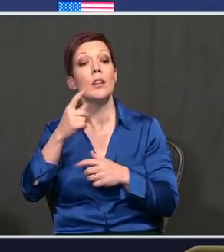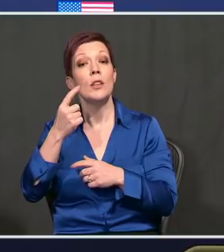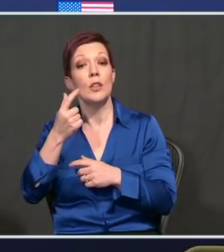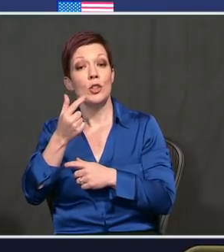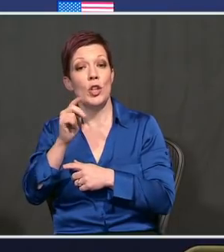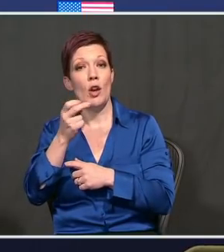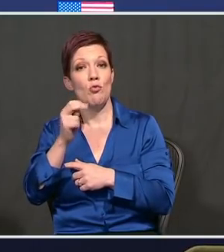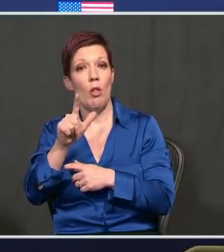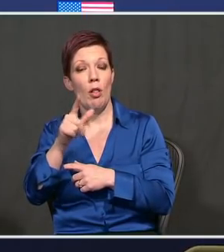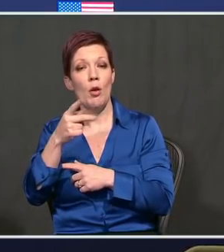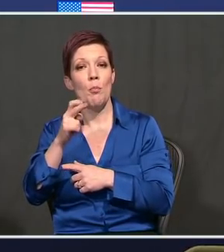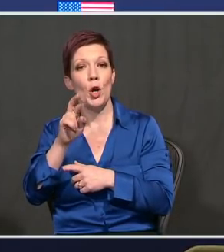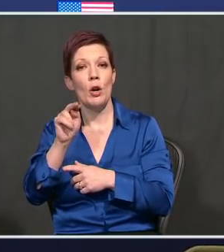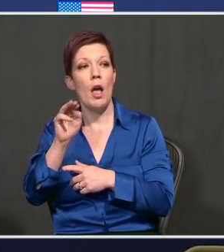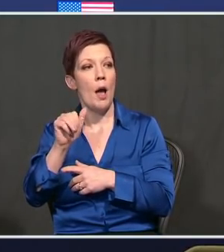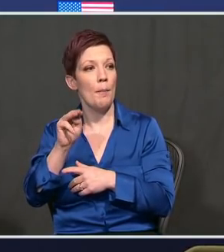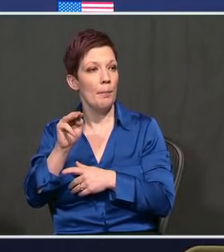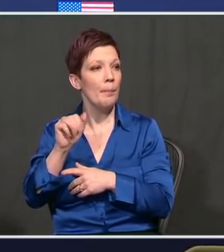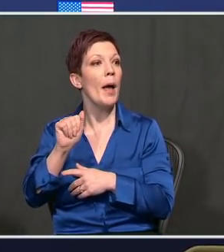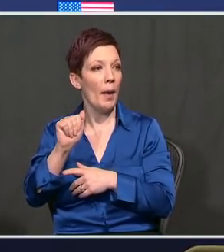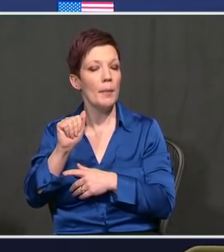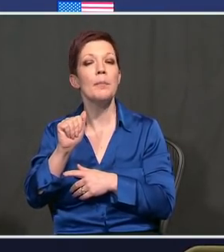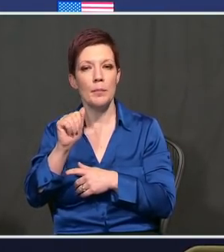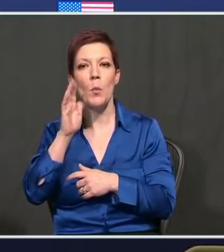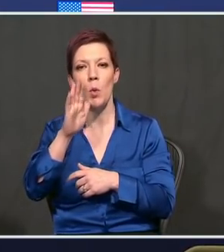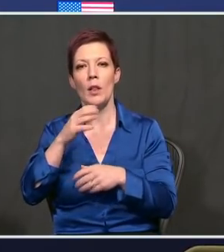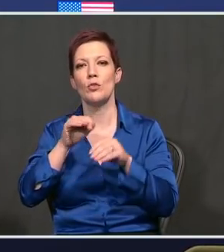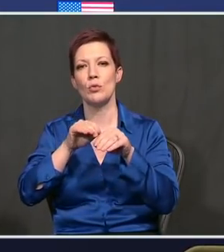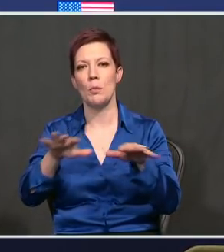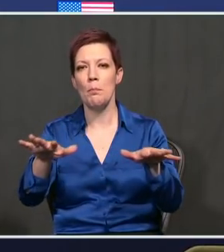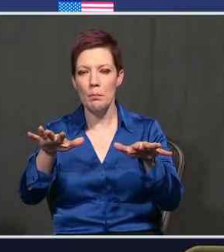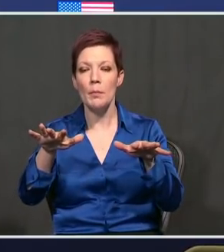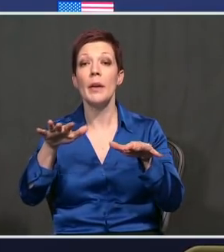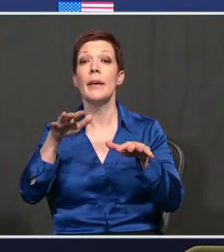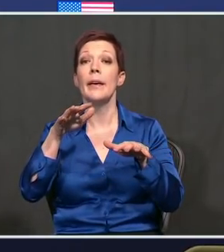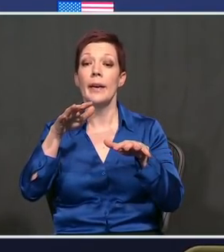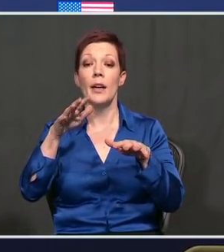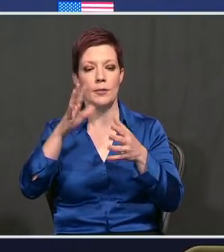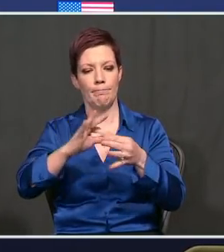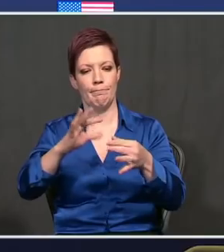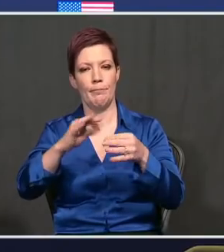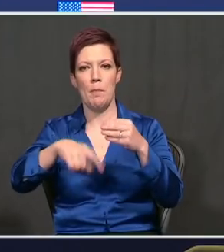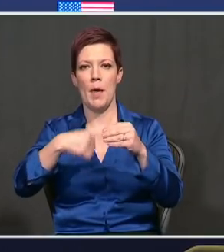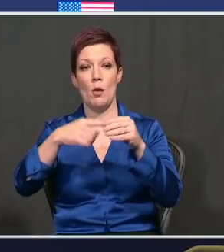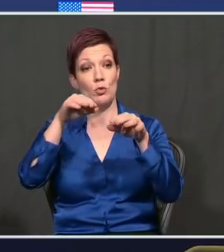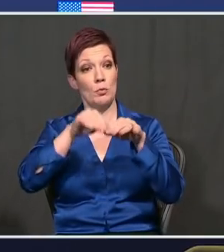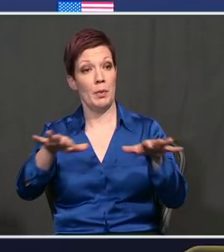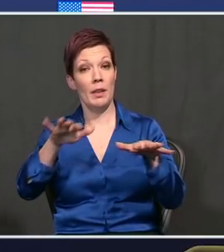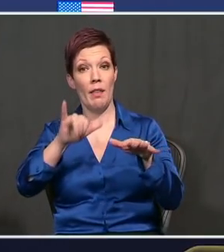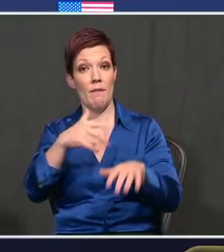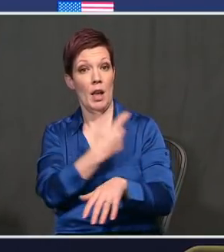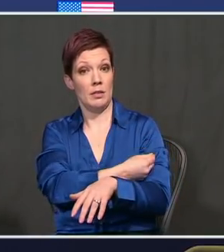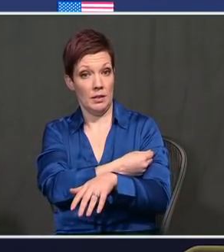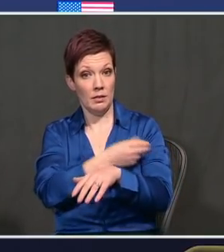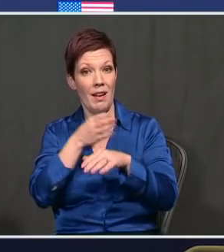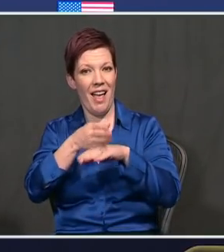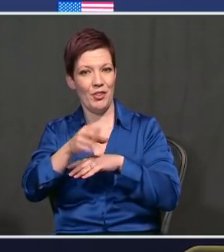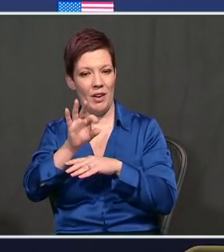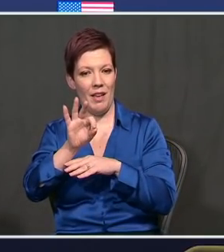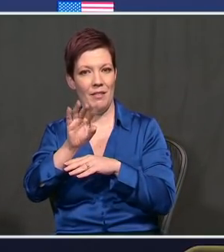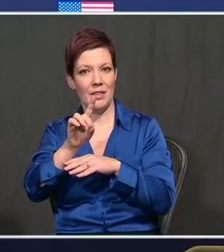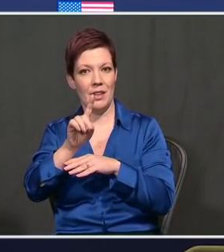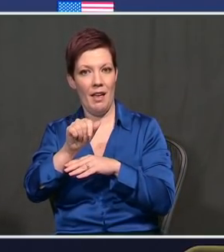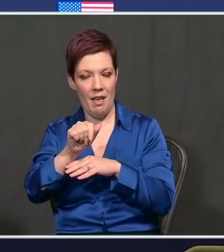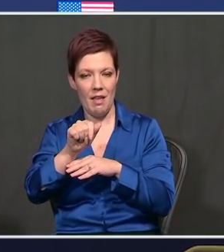some insights into the task of shipping vaccines within 24 hours of FDA authorization. Adam Bowler and Dr.